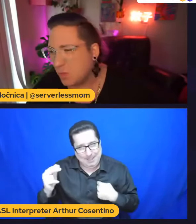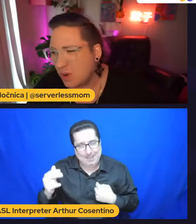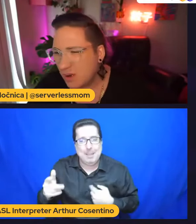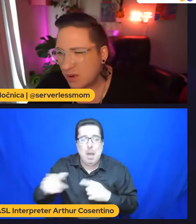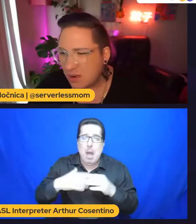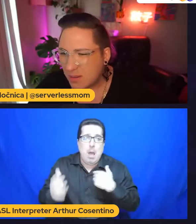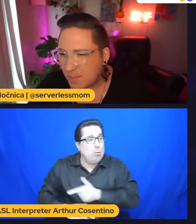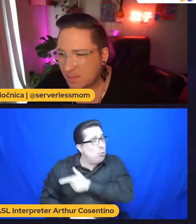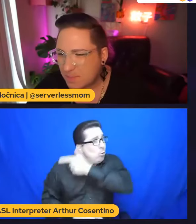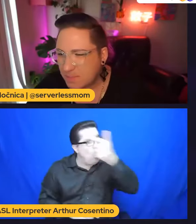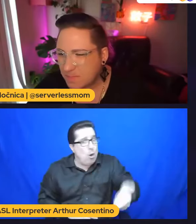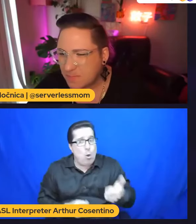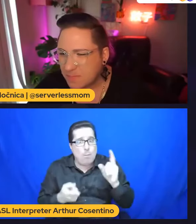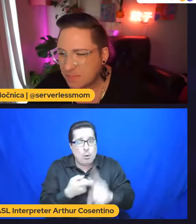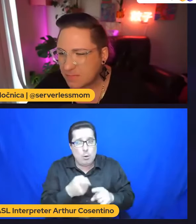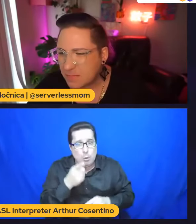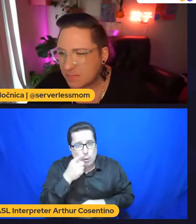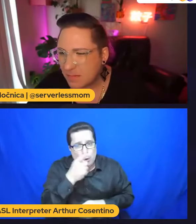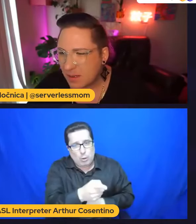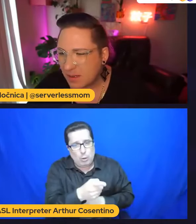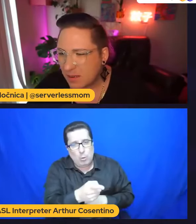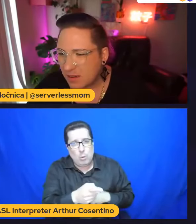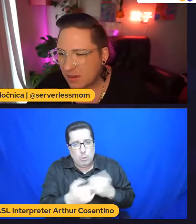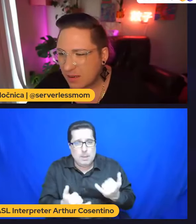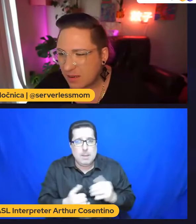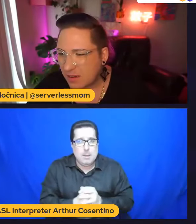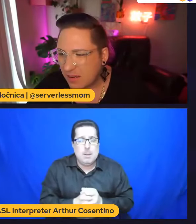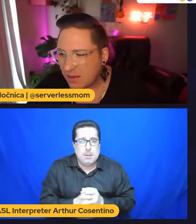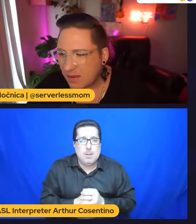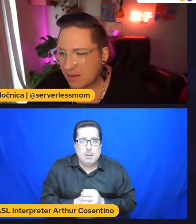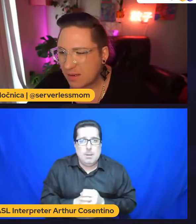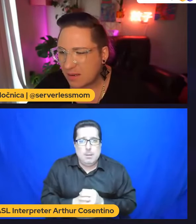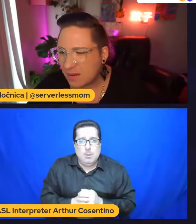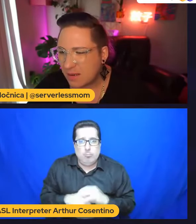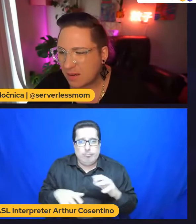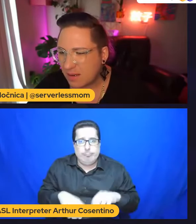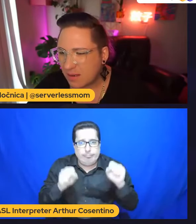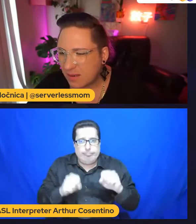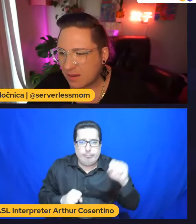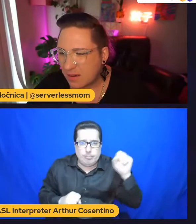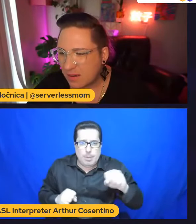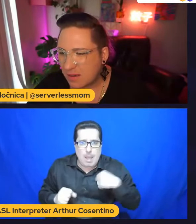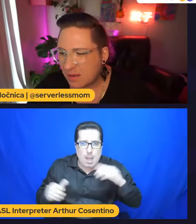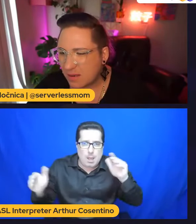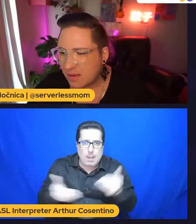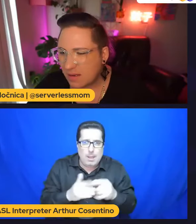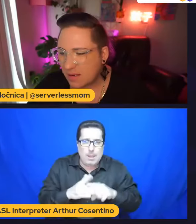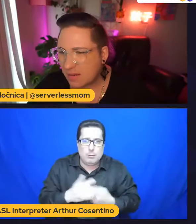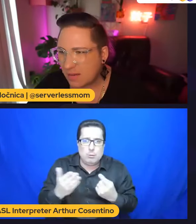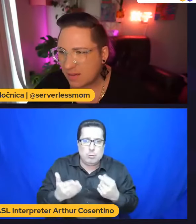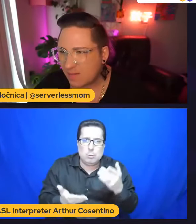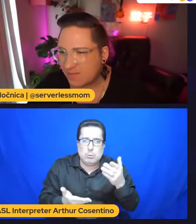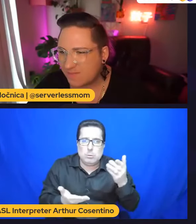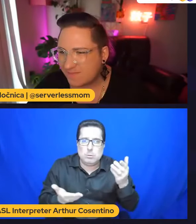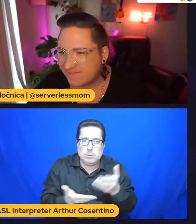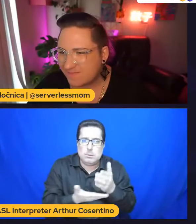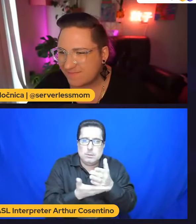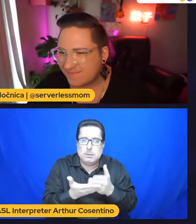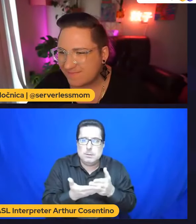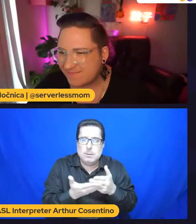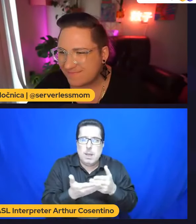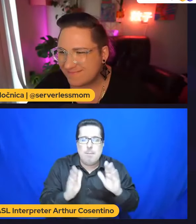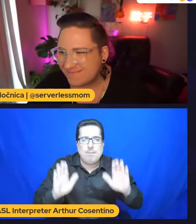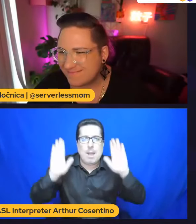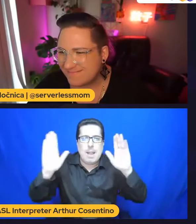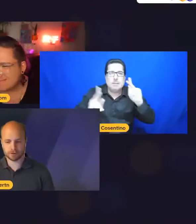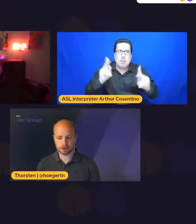turn it over to you, and here you go. Yeah, and I will introduce some fantastic